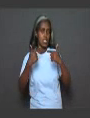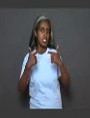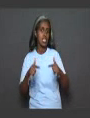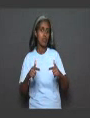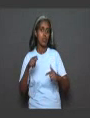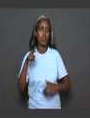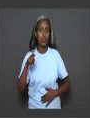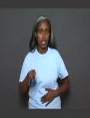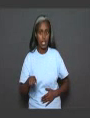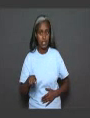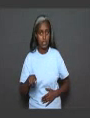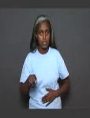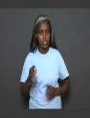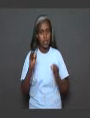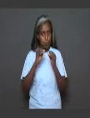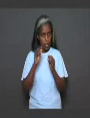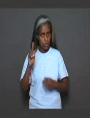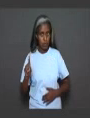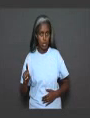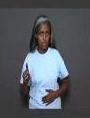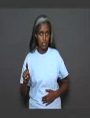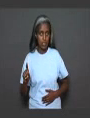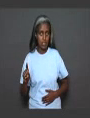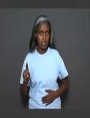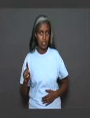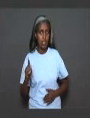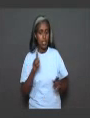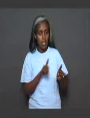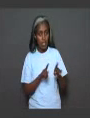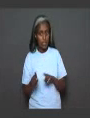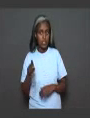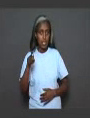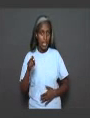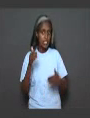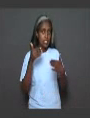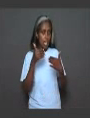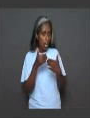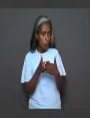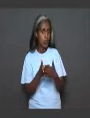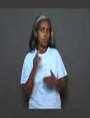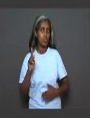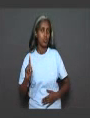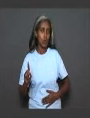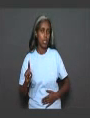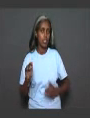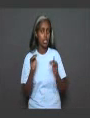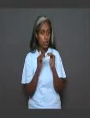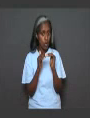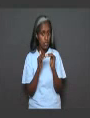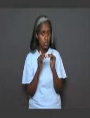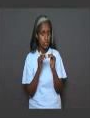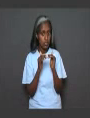of x plus 1 as x approaches 1